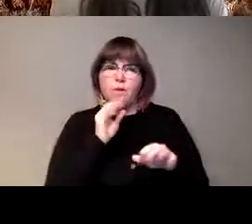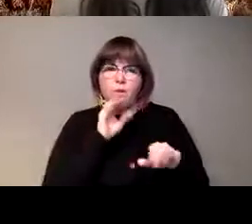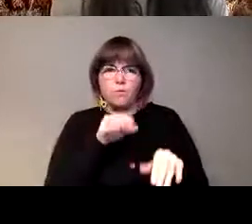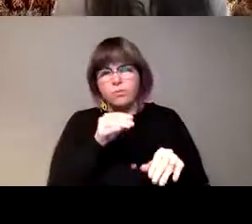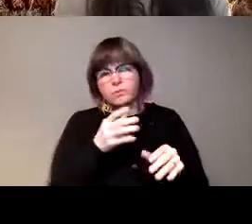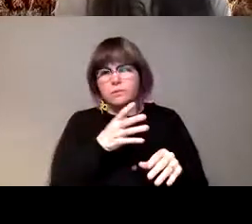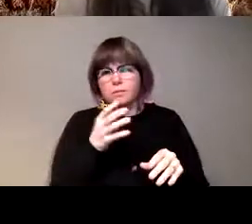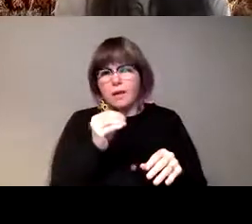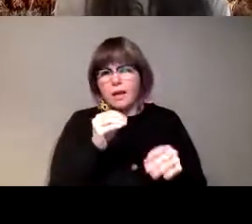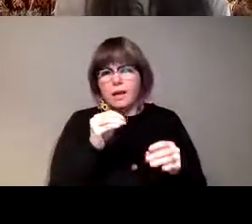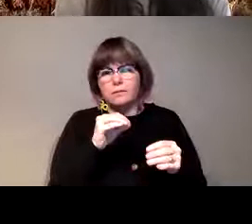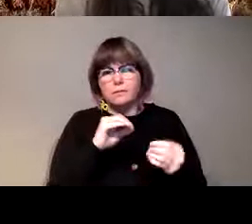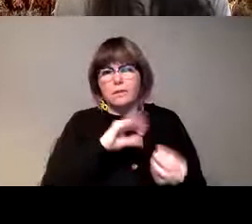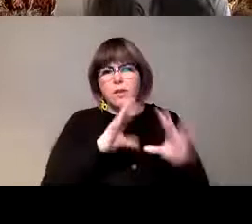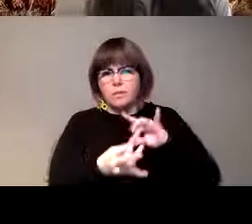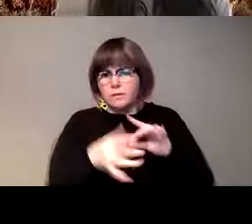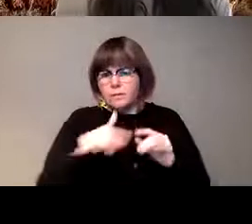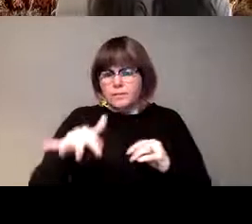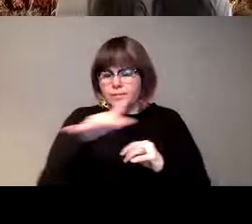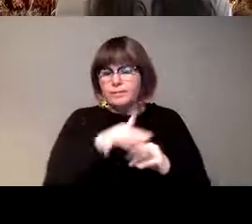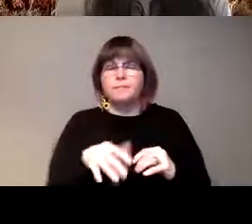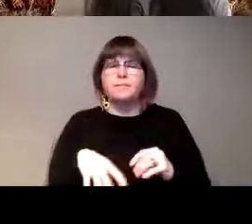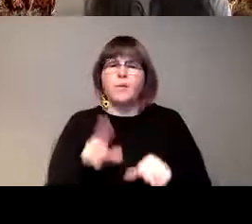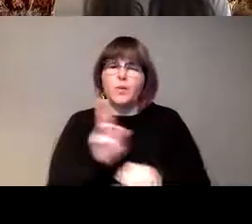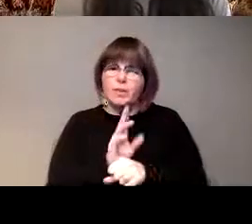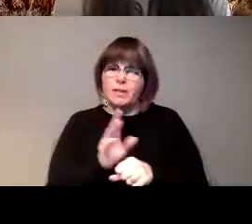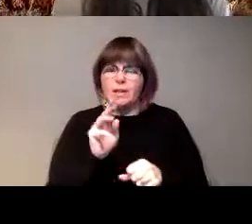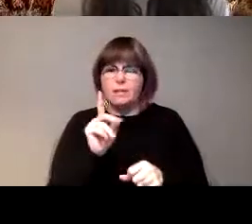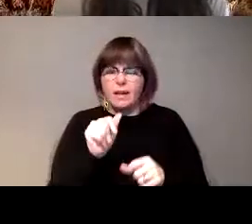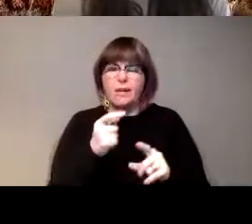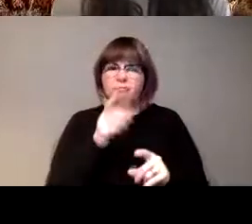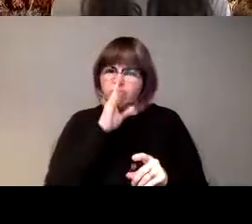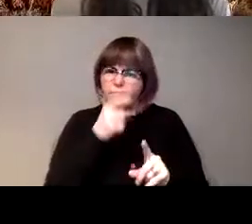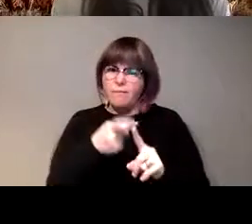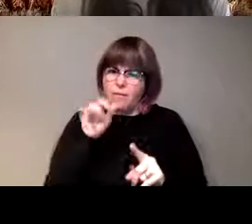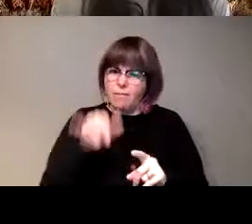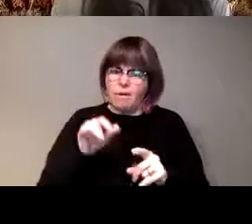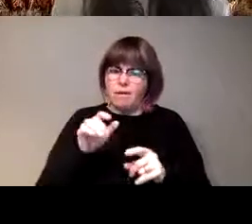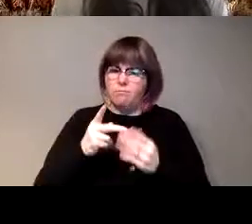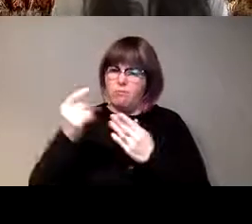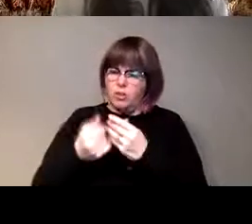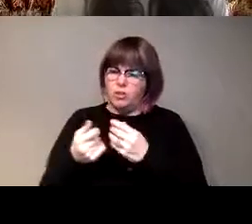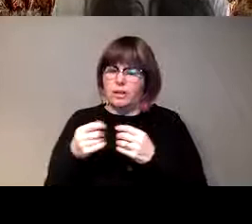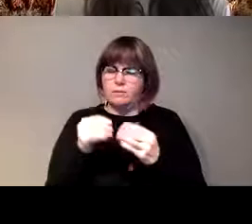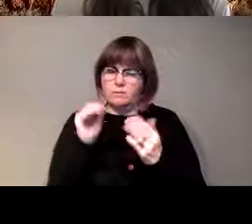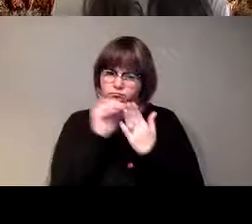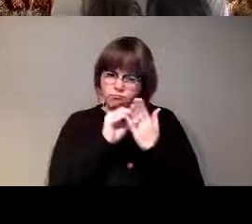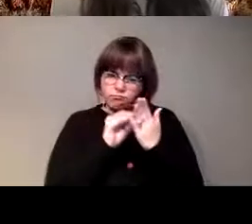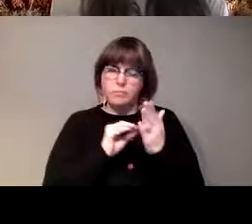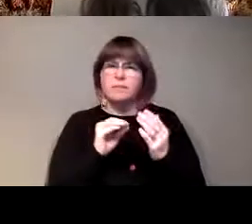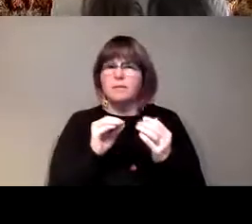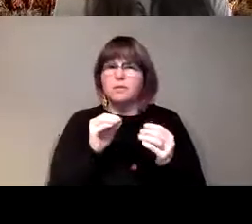So students use kelp biomass data directly exported from the Floating Forest project to deduce how kelp